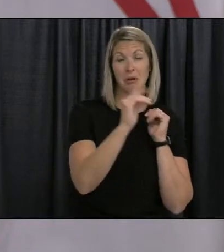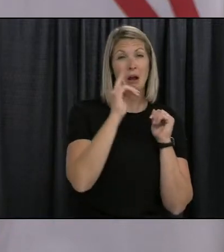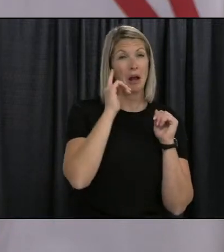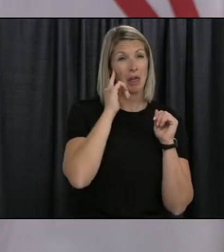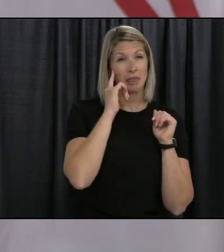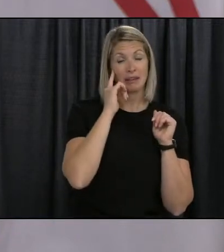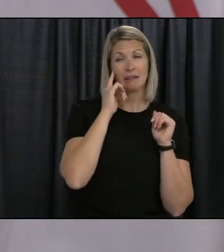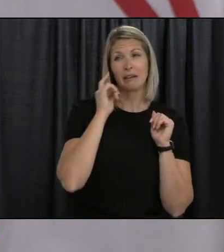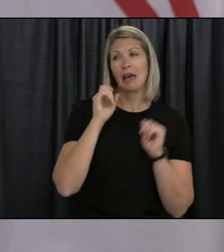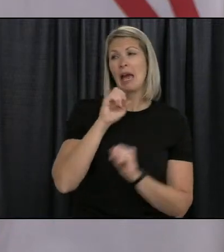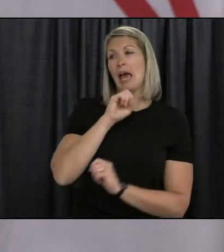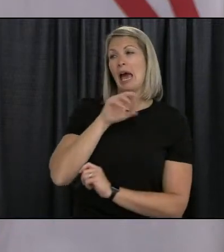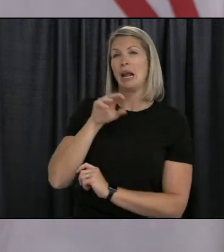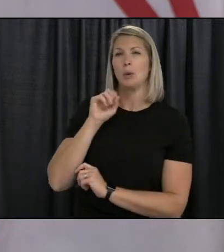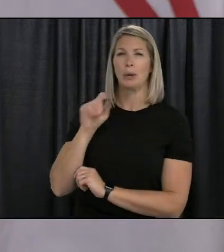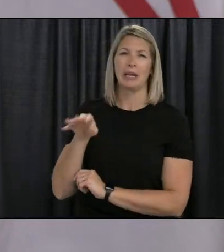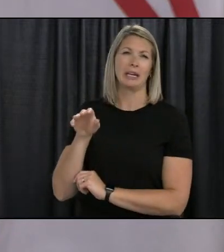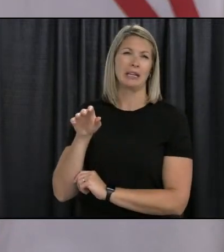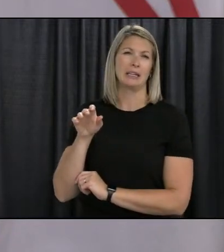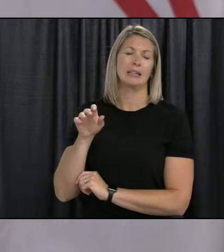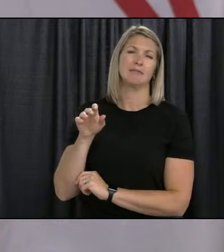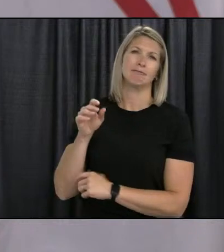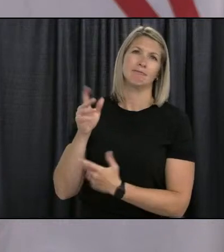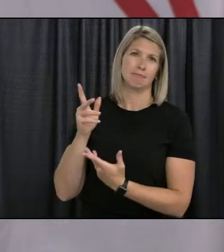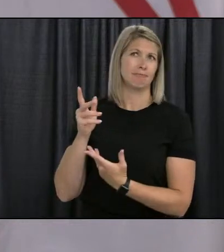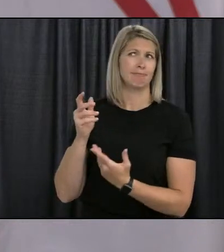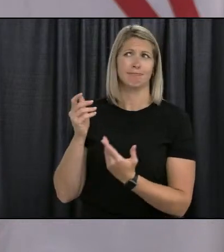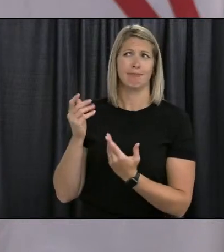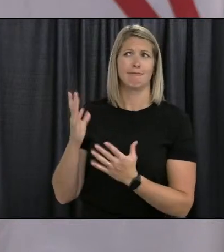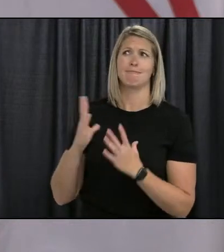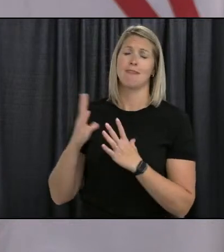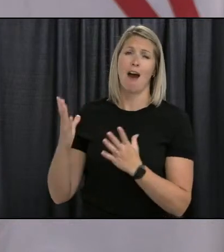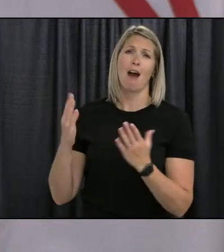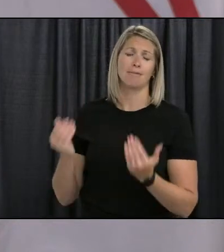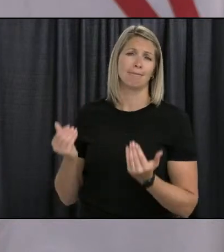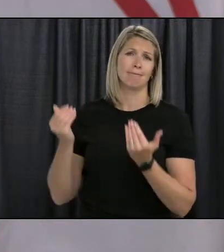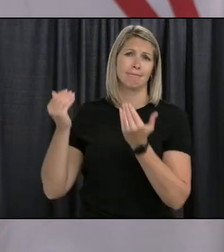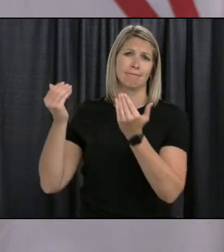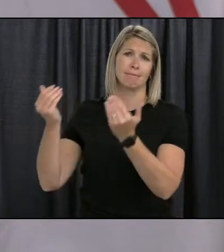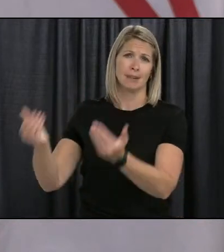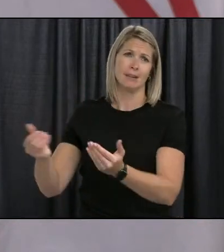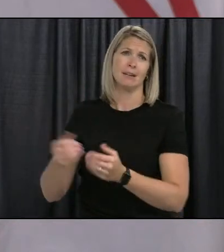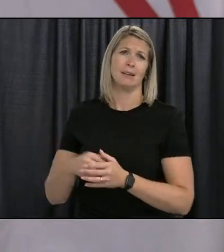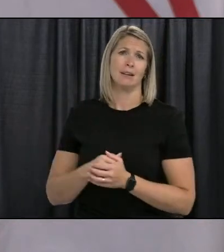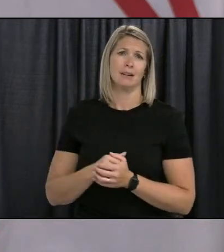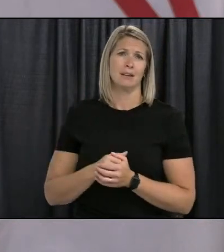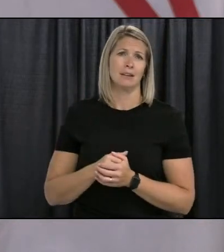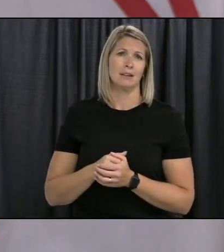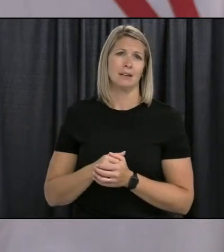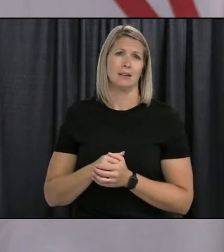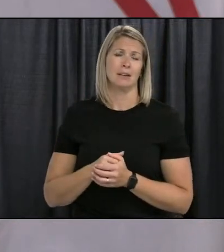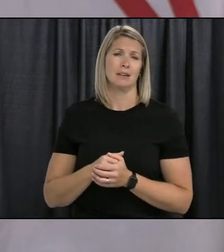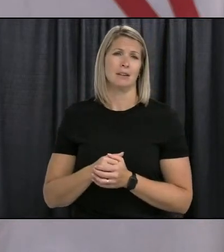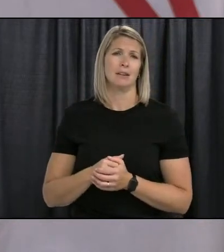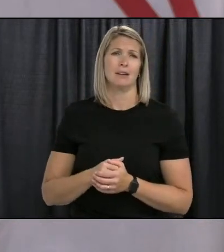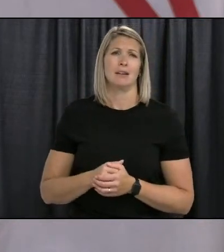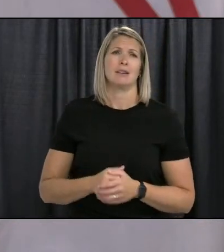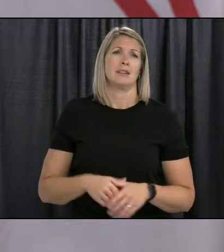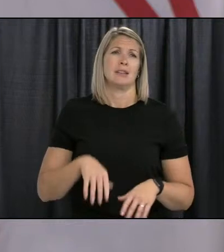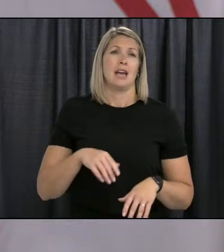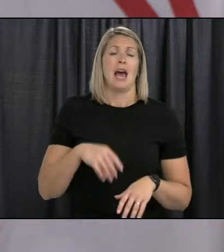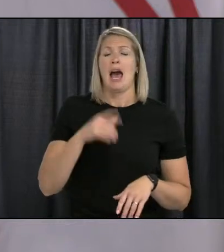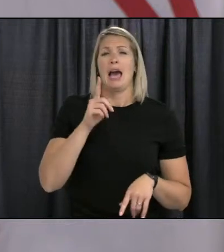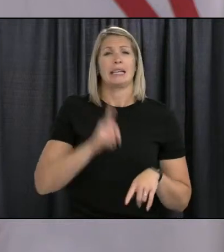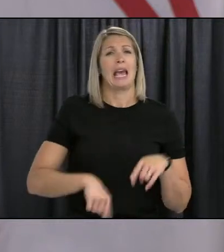will, there'll have to be some modifications for sure, but, and I don't know if I'm an advocate of saying that children should just go to any house anyway.